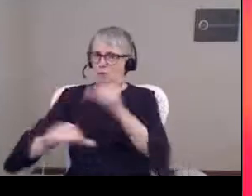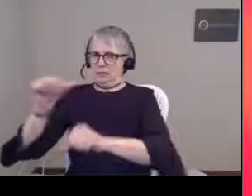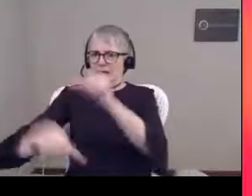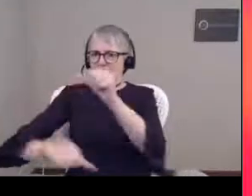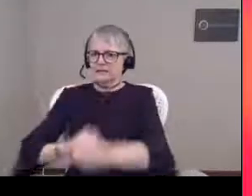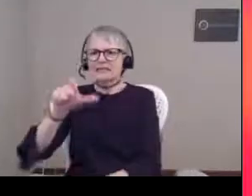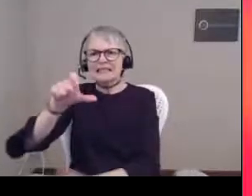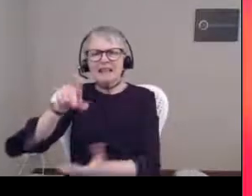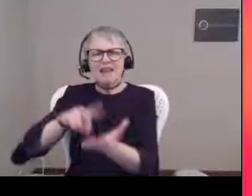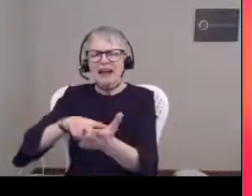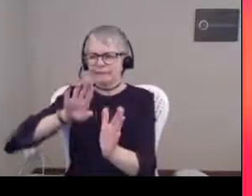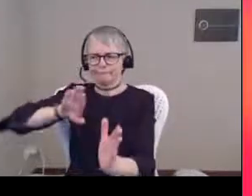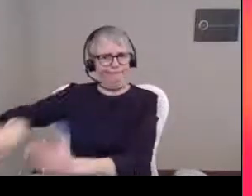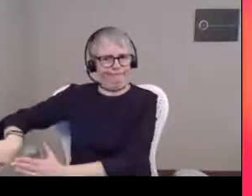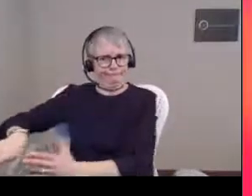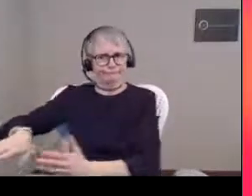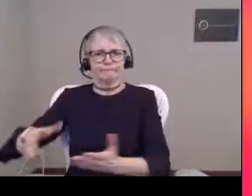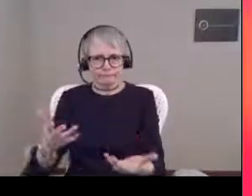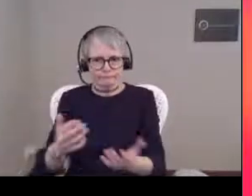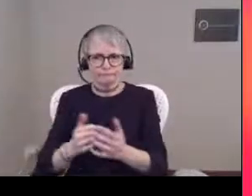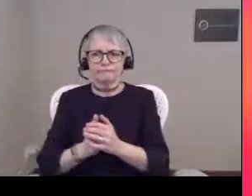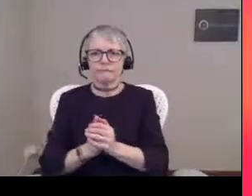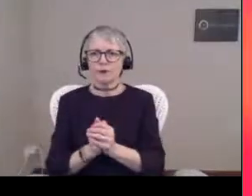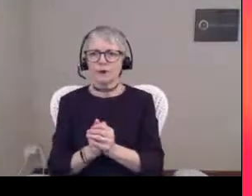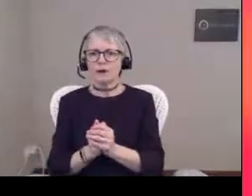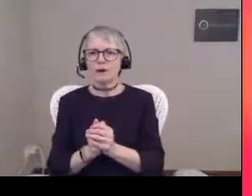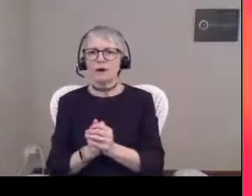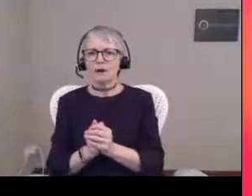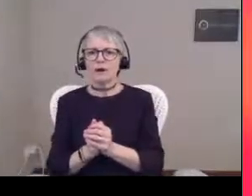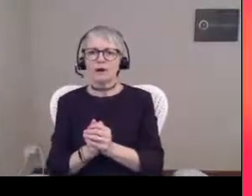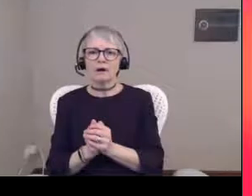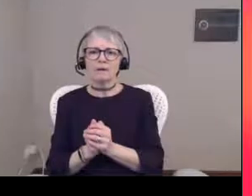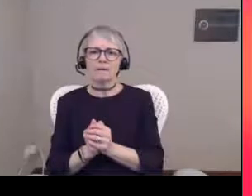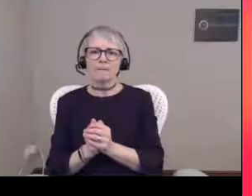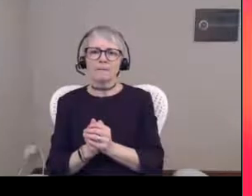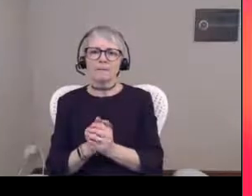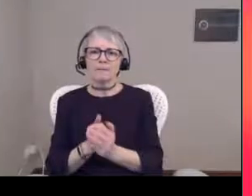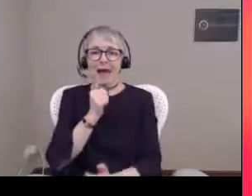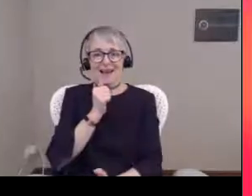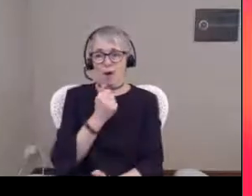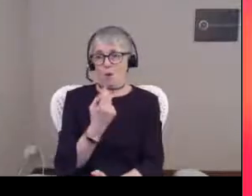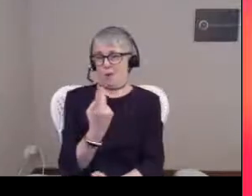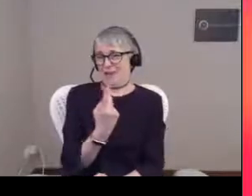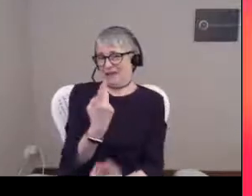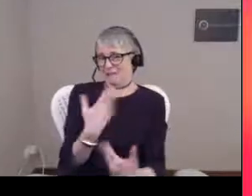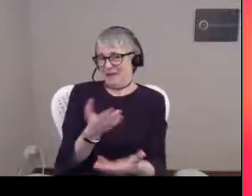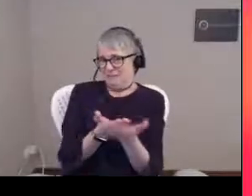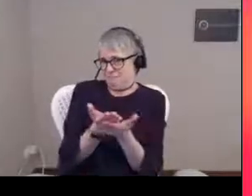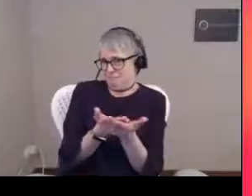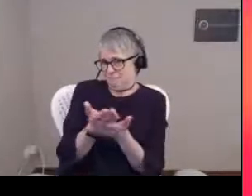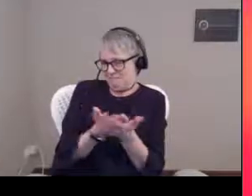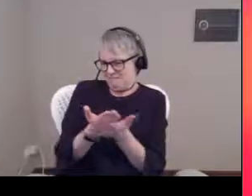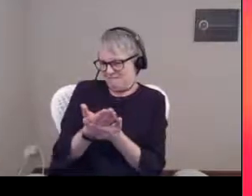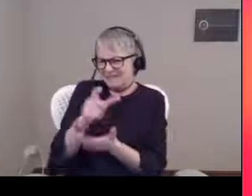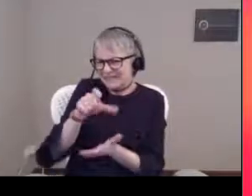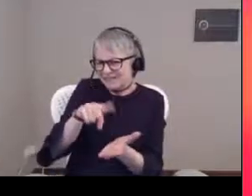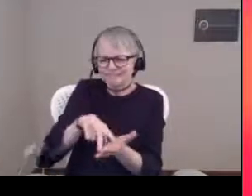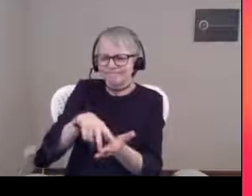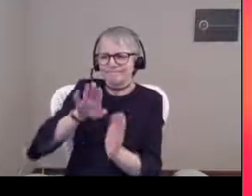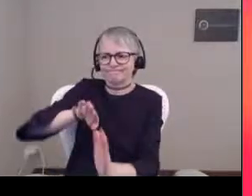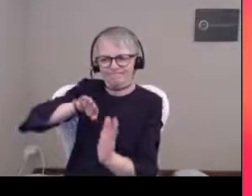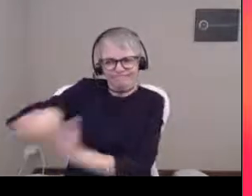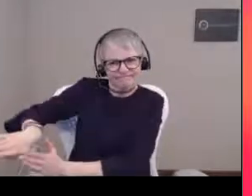something that myself and Jane have been we've had long chats about that. We both agree with this approach. Obviously, trying to embed